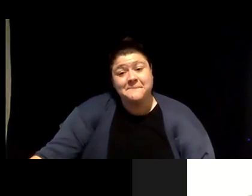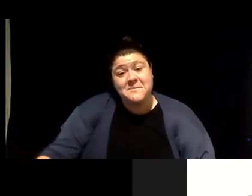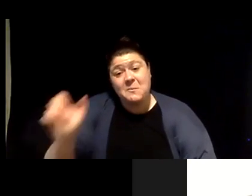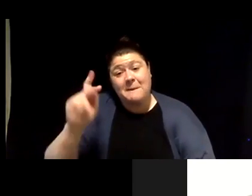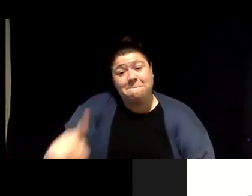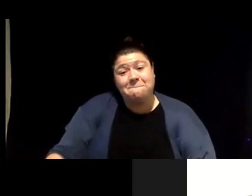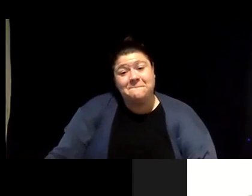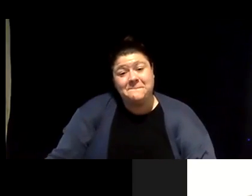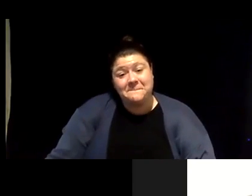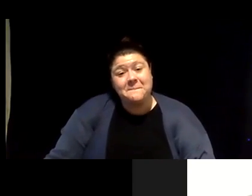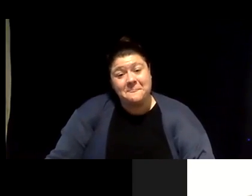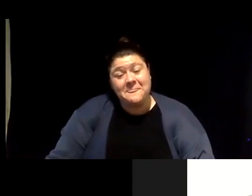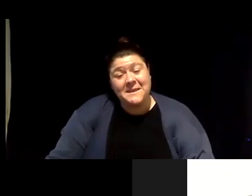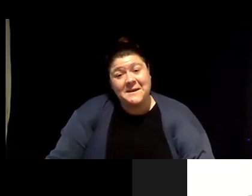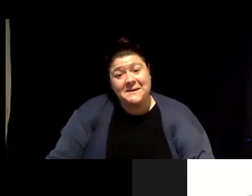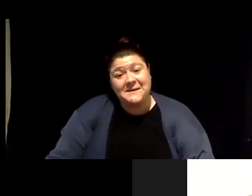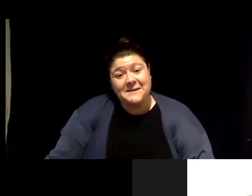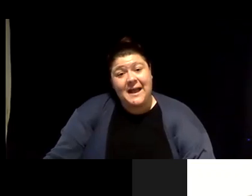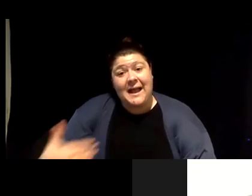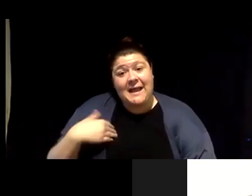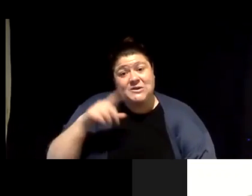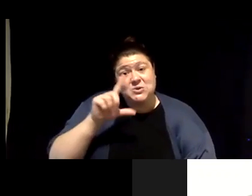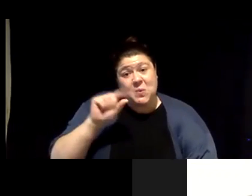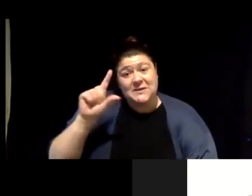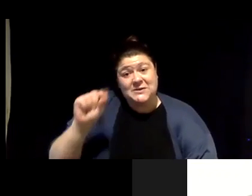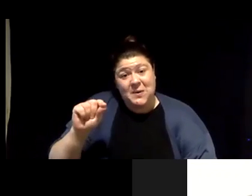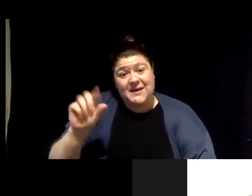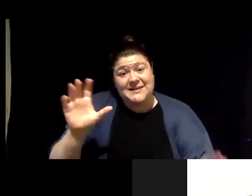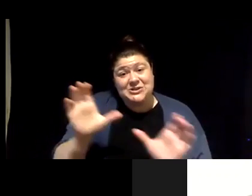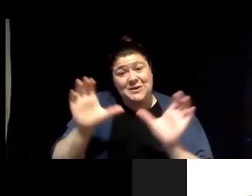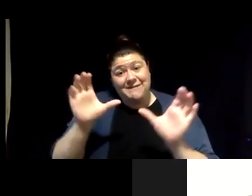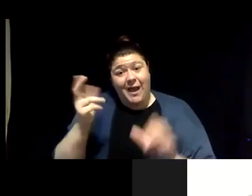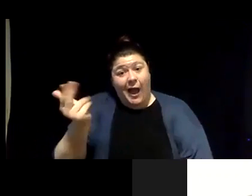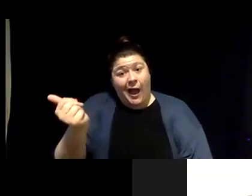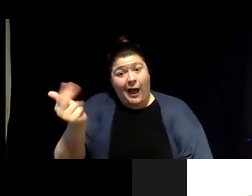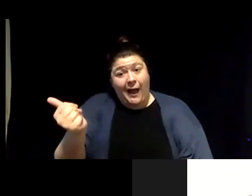Okay. And then you'll say, I have a 2020 certificate. Ha.